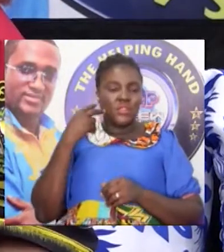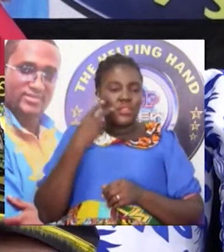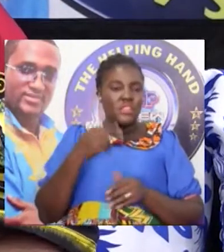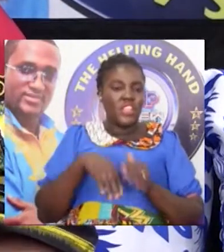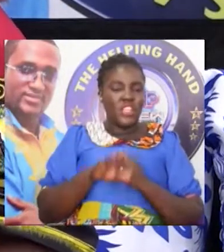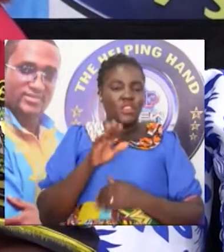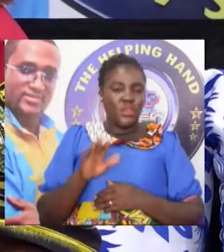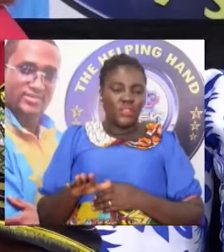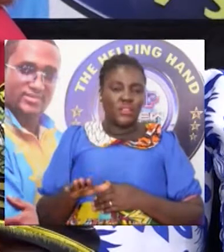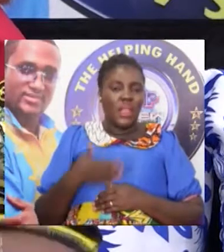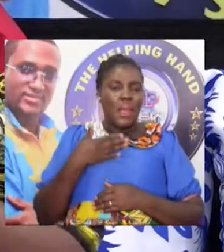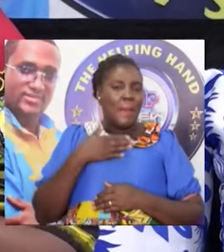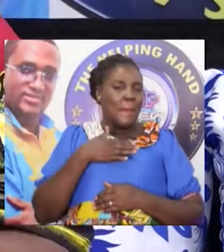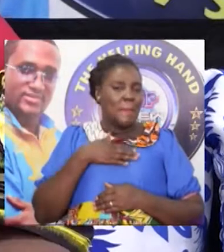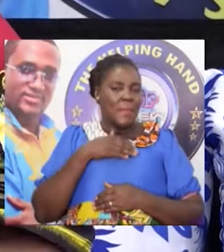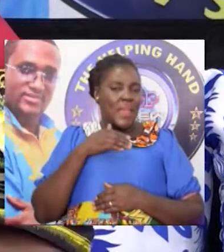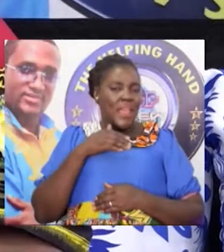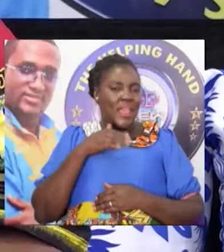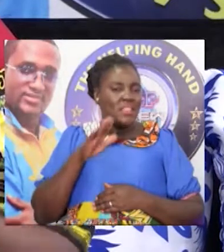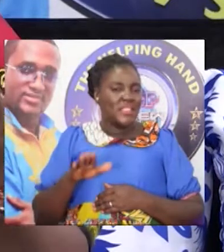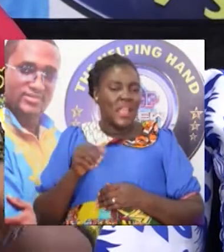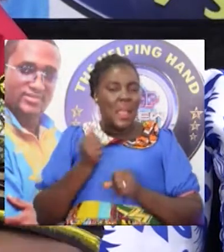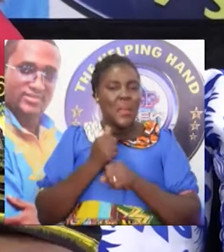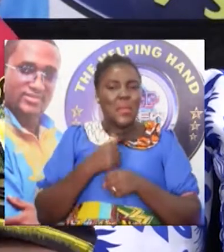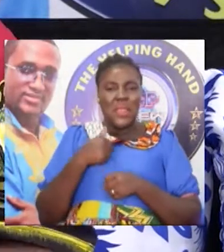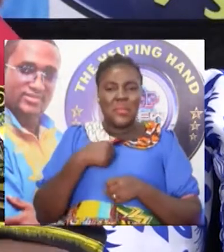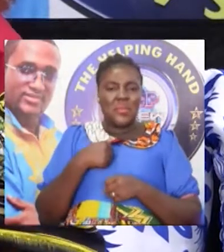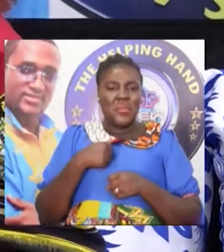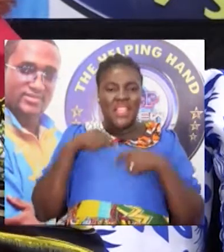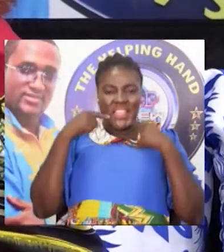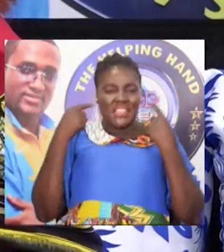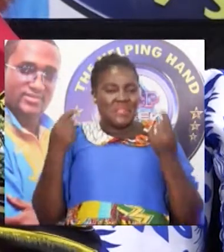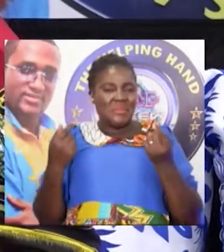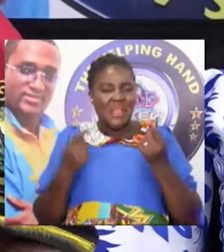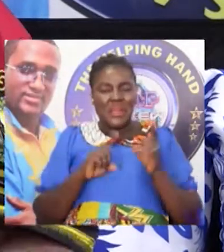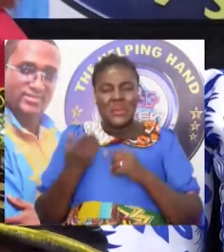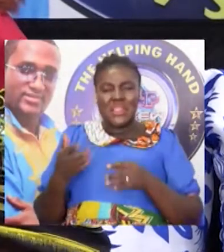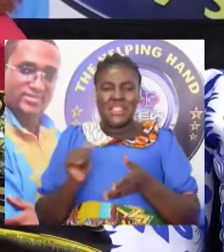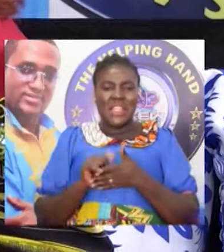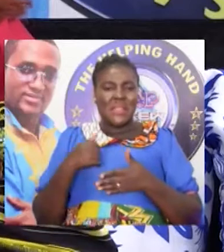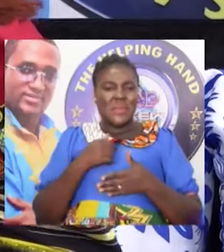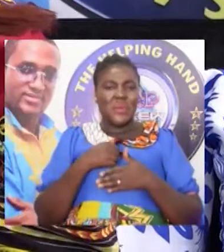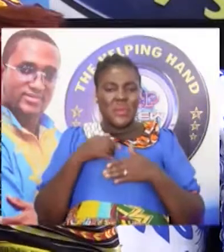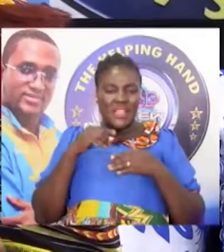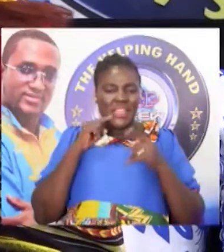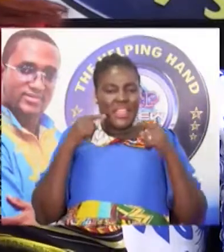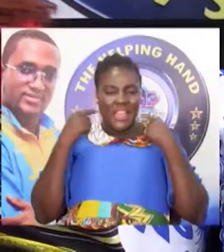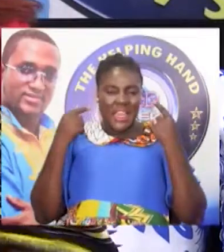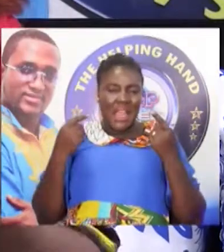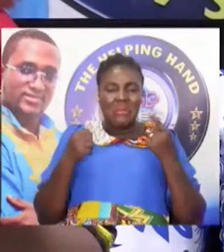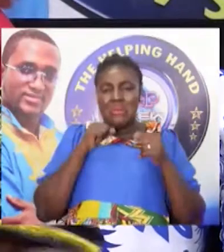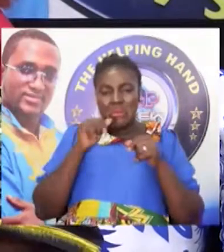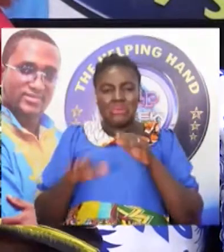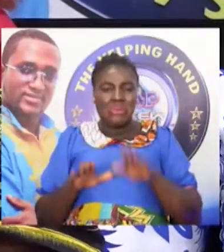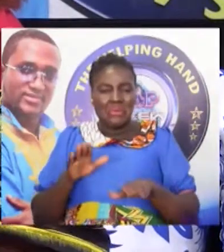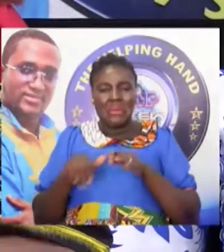child. There are other things. My child makes me smile. Like, she does things that we laugh together and stuff. Even though she's not walking,